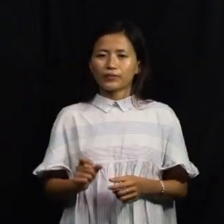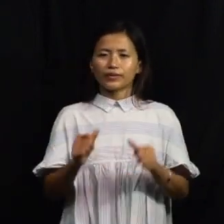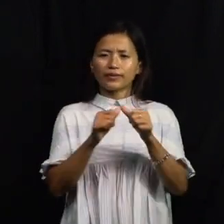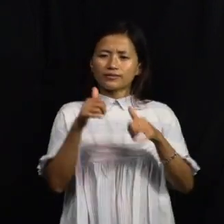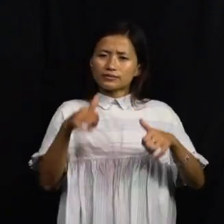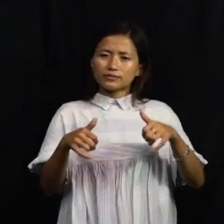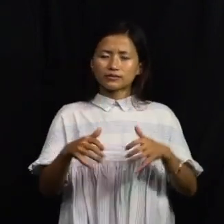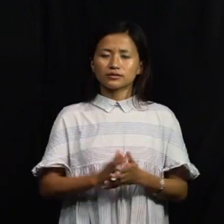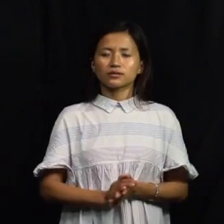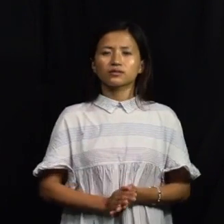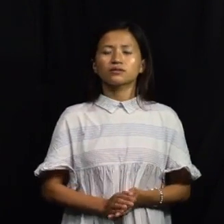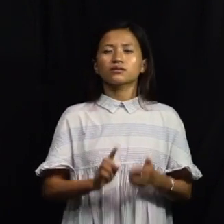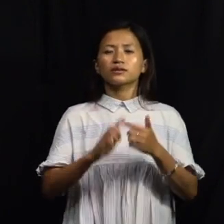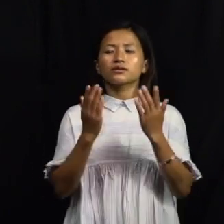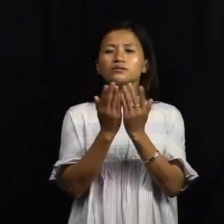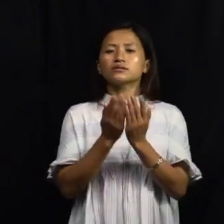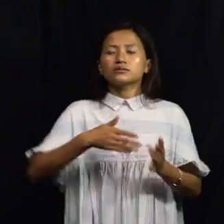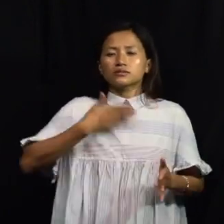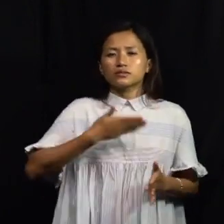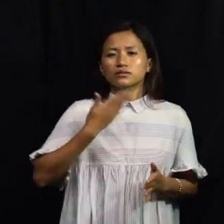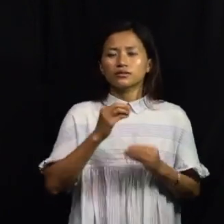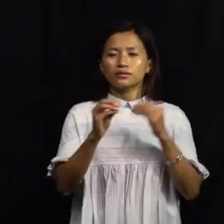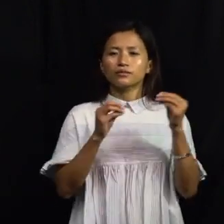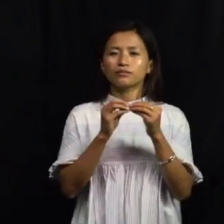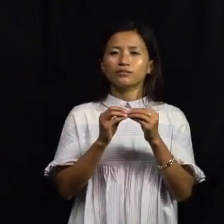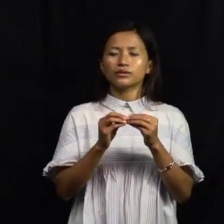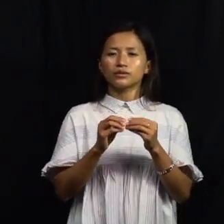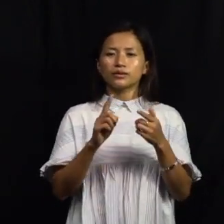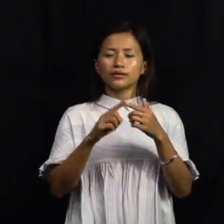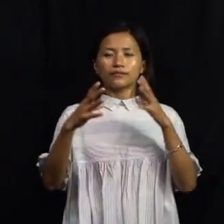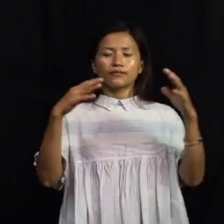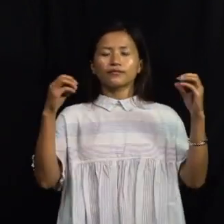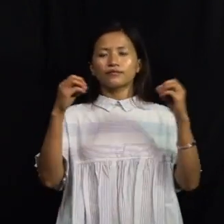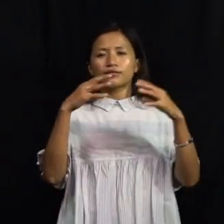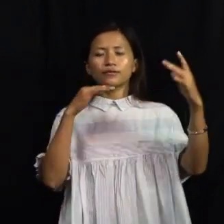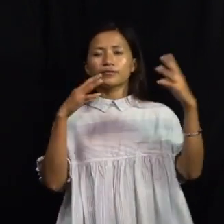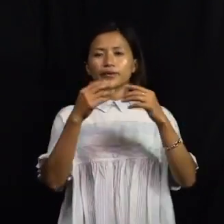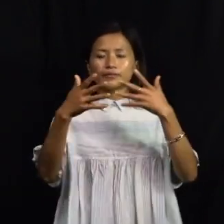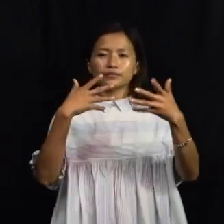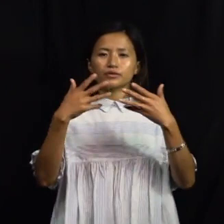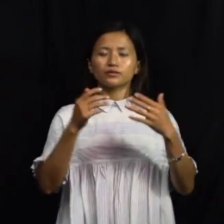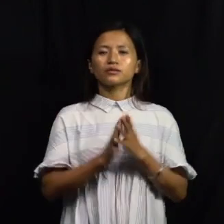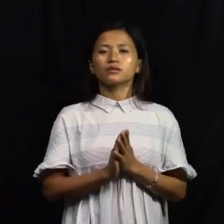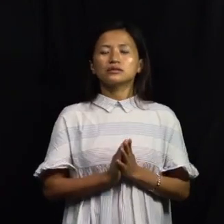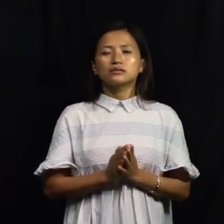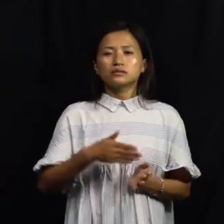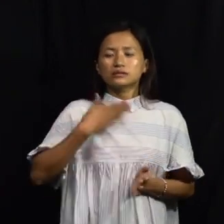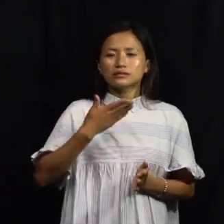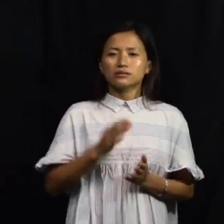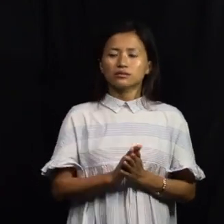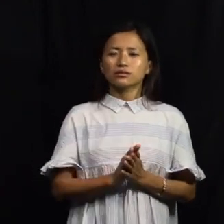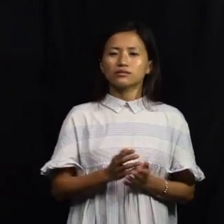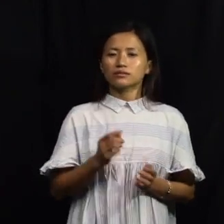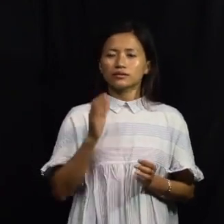in education, we also need to teach about the environment, the sensitivity of the environment, so that there is